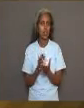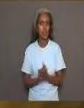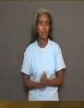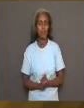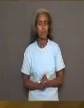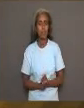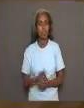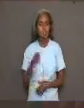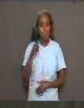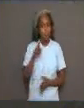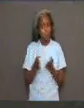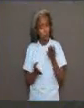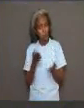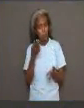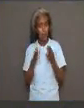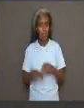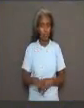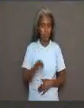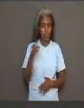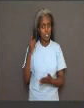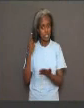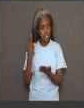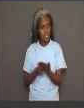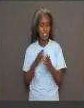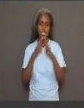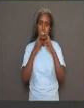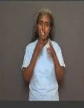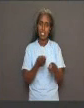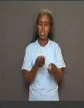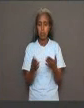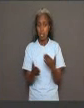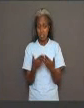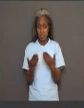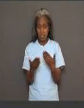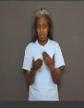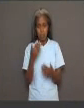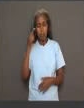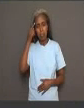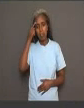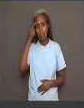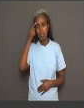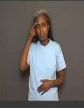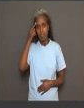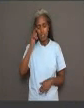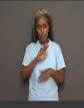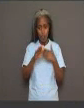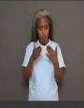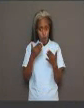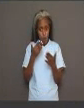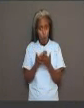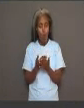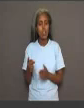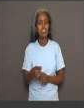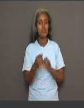total. You might have found this answer by simply thinking